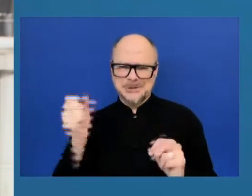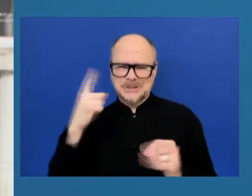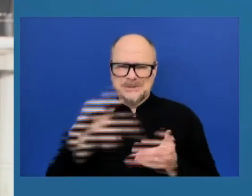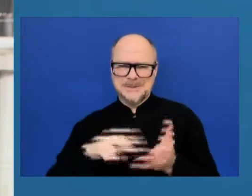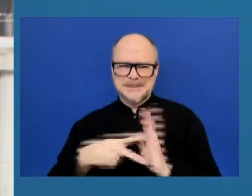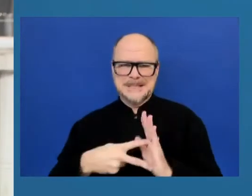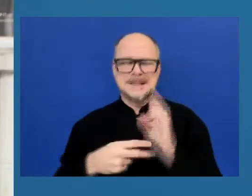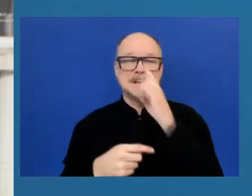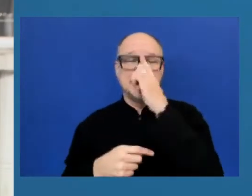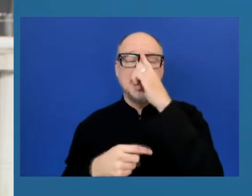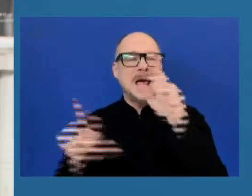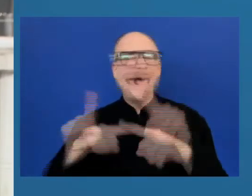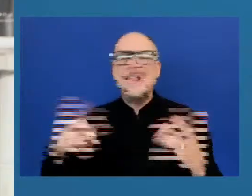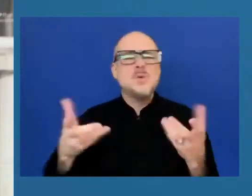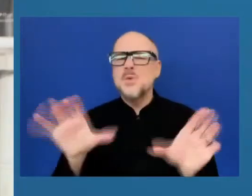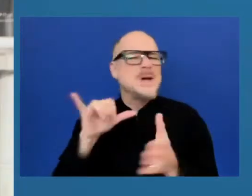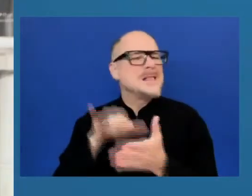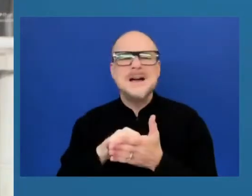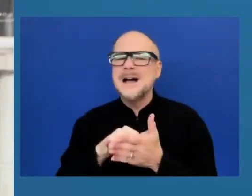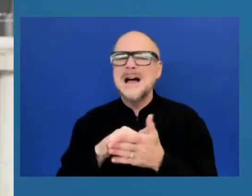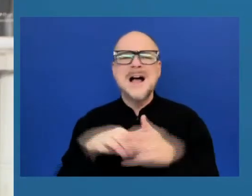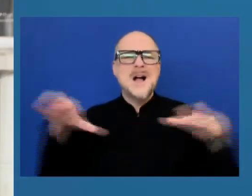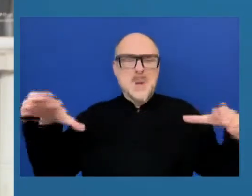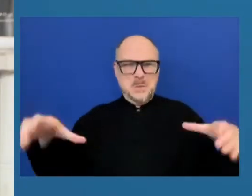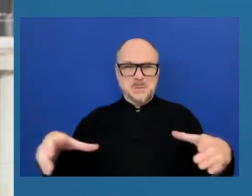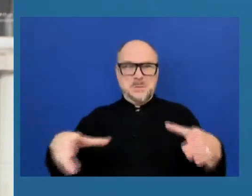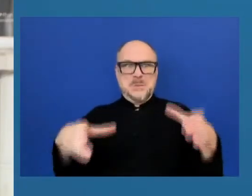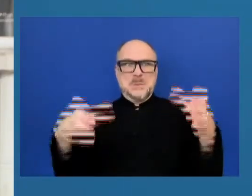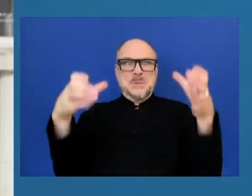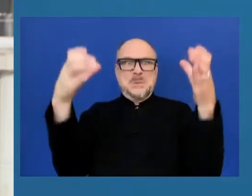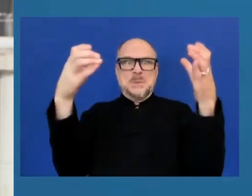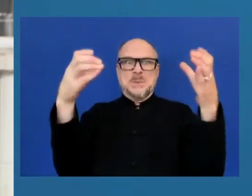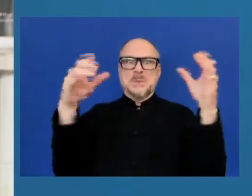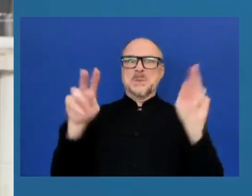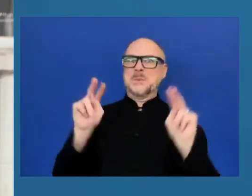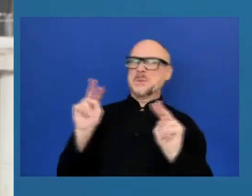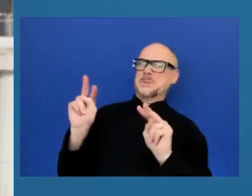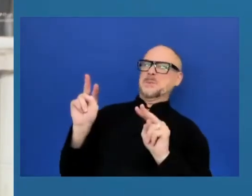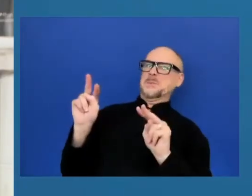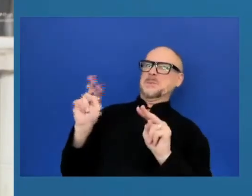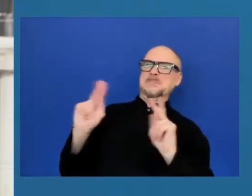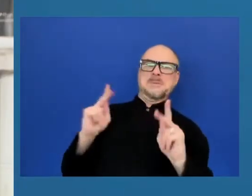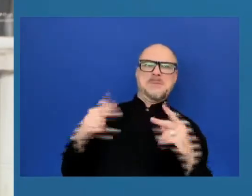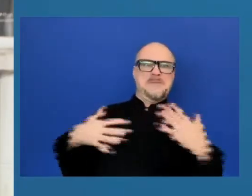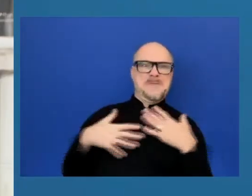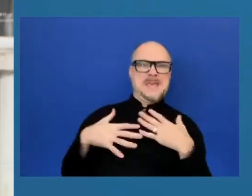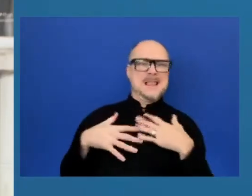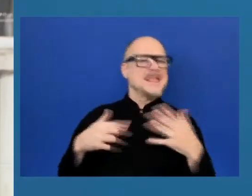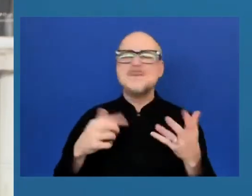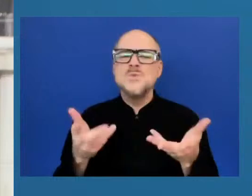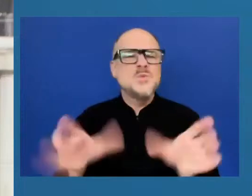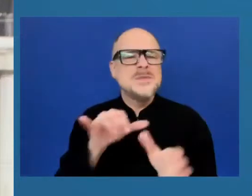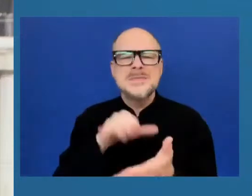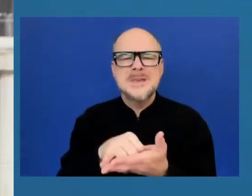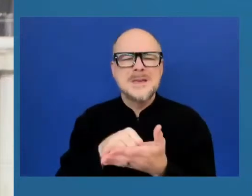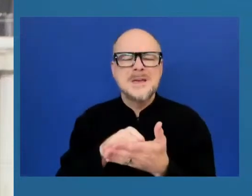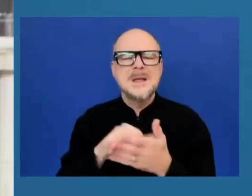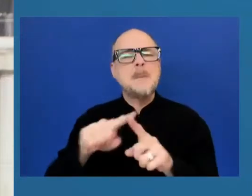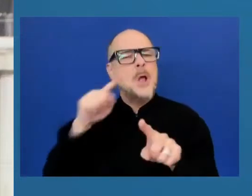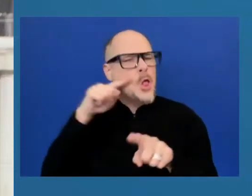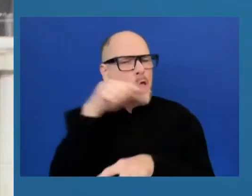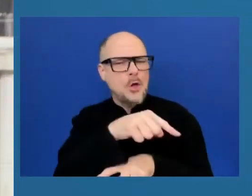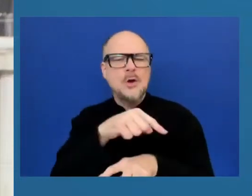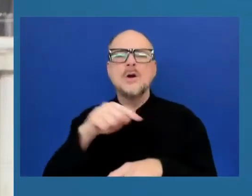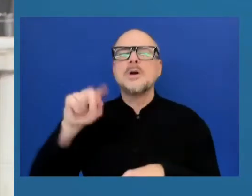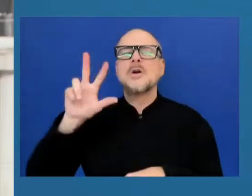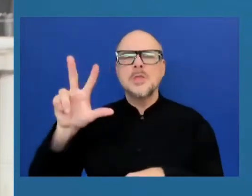And I wouldn't want that. I don't want to live in a world where people are afraid. But look what's happening, as I said, at 3 Mile Island. The eyes